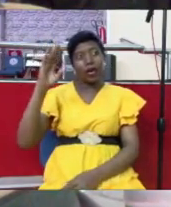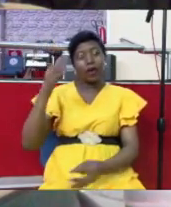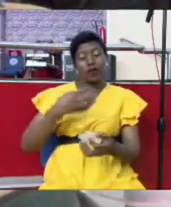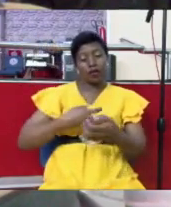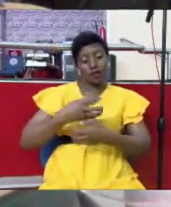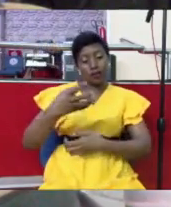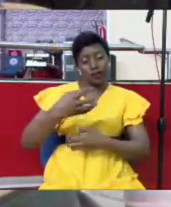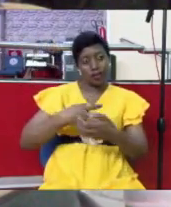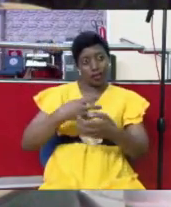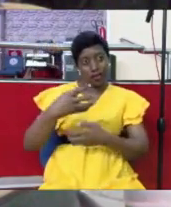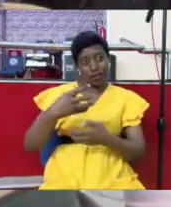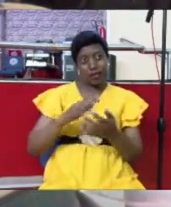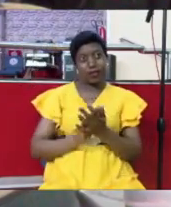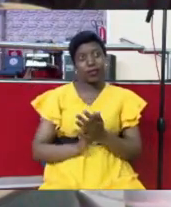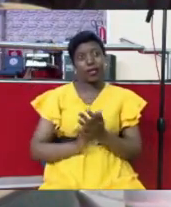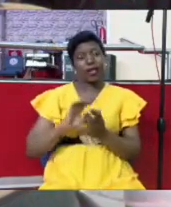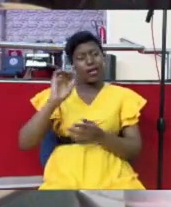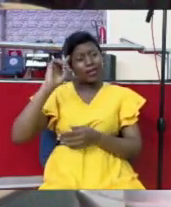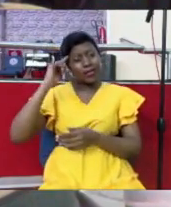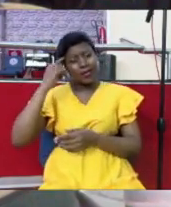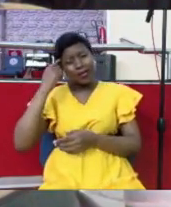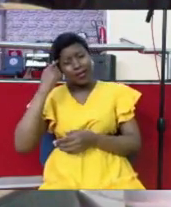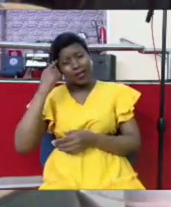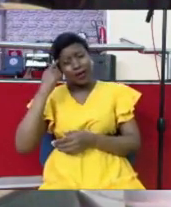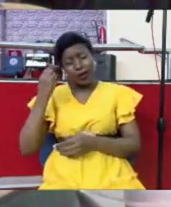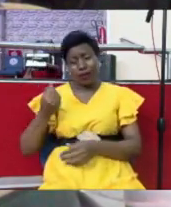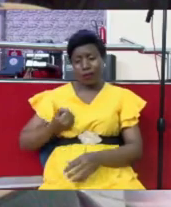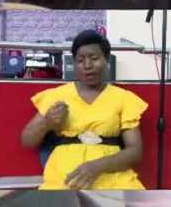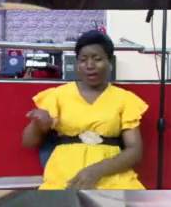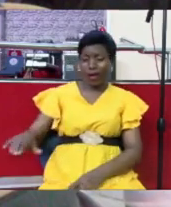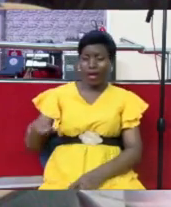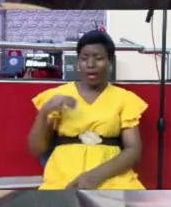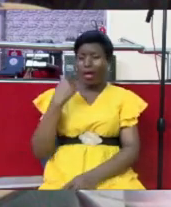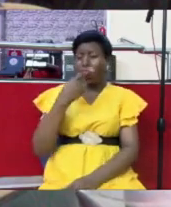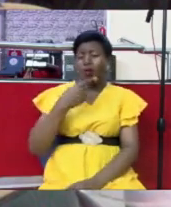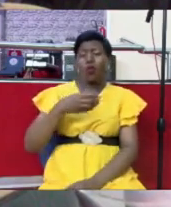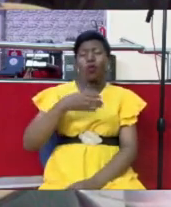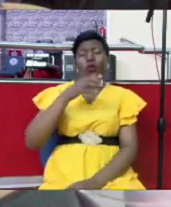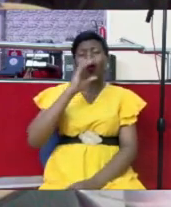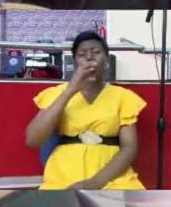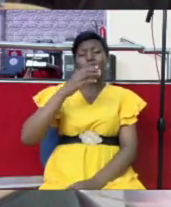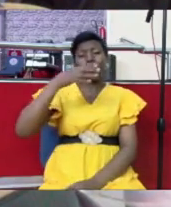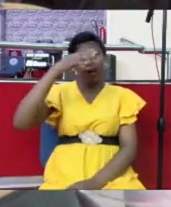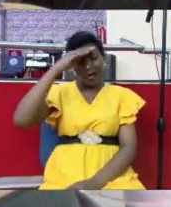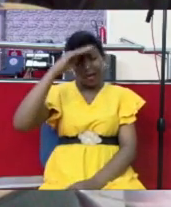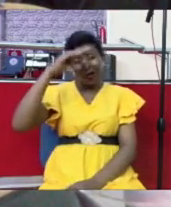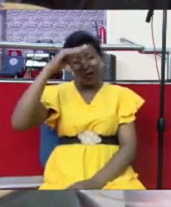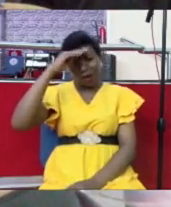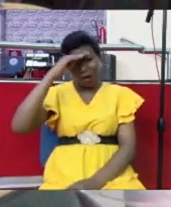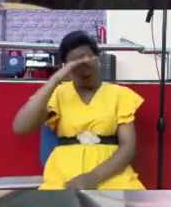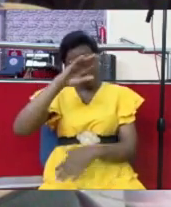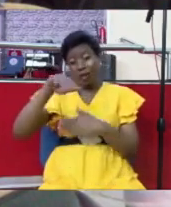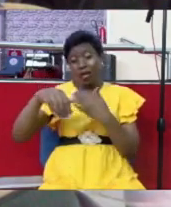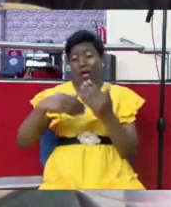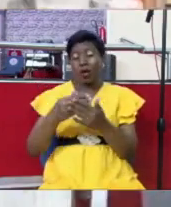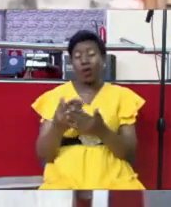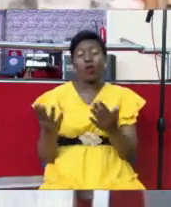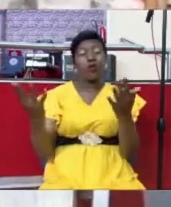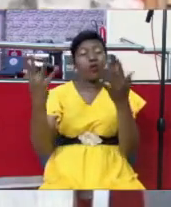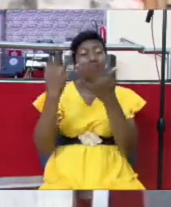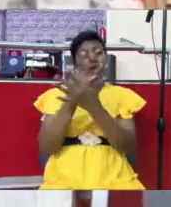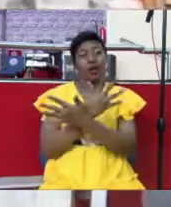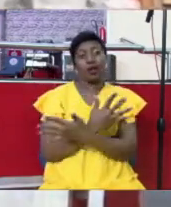who spent the entire night being drunk, this morning they are nursing hangovers. Anawazia kuhusu mtoto yule